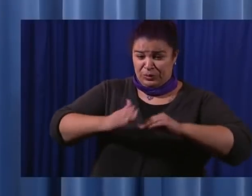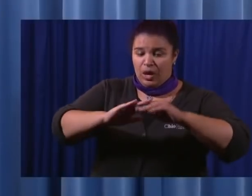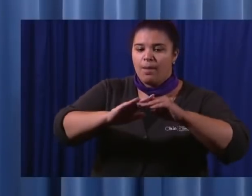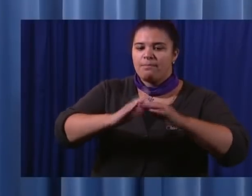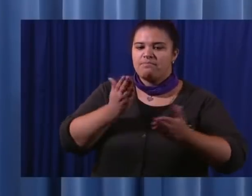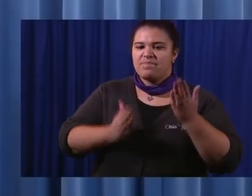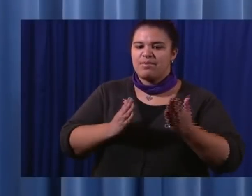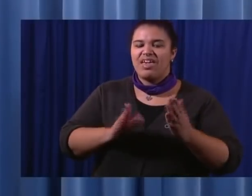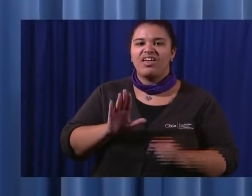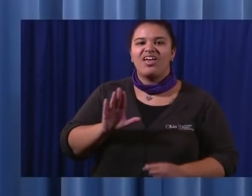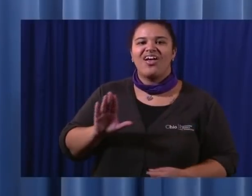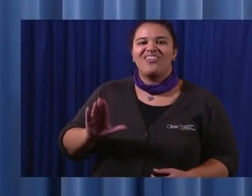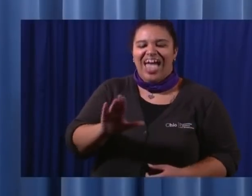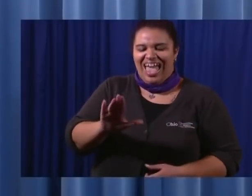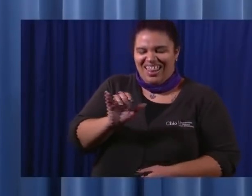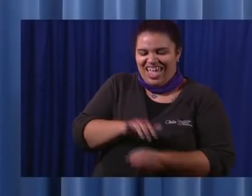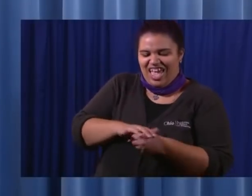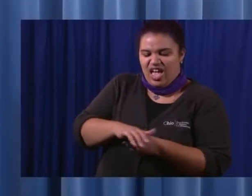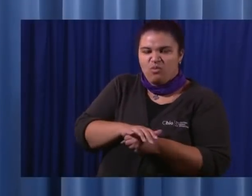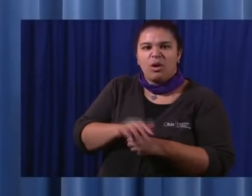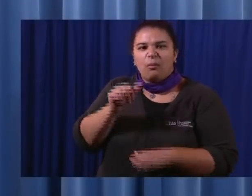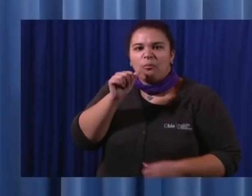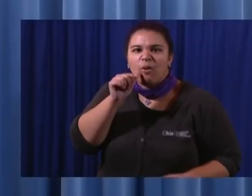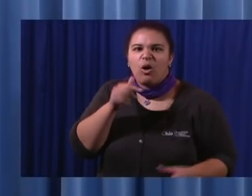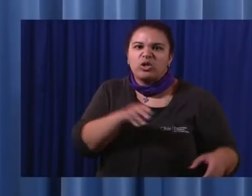come back again?